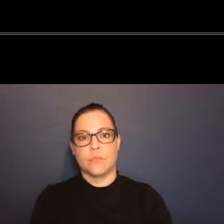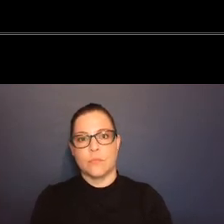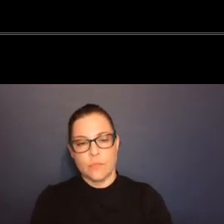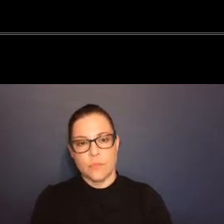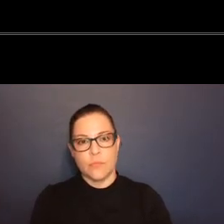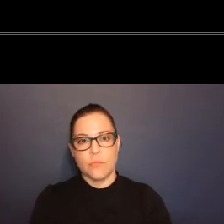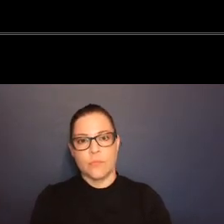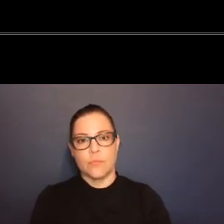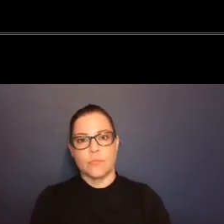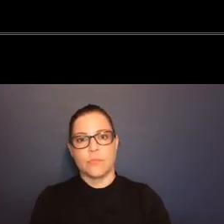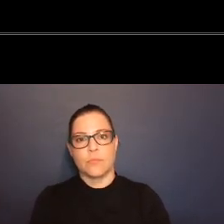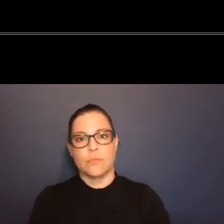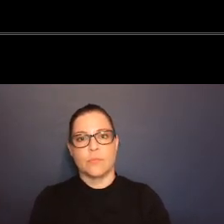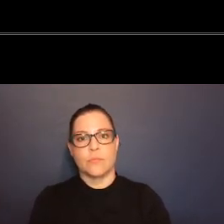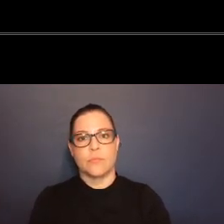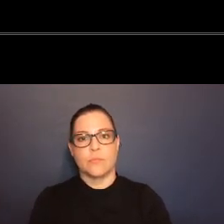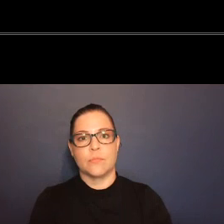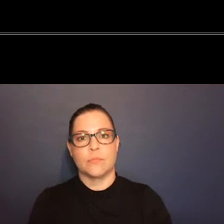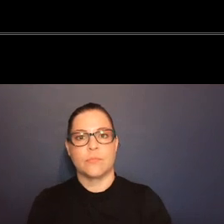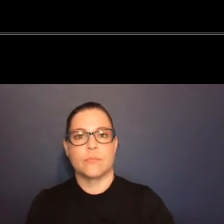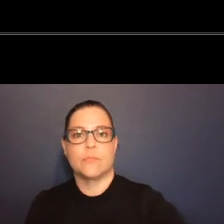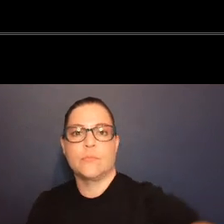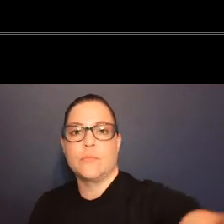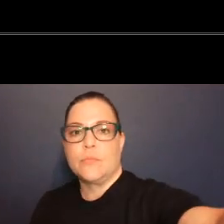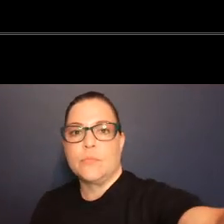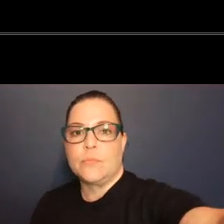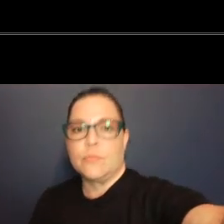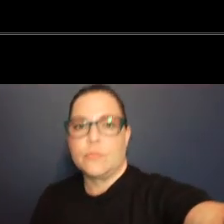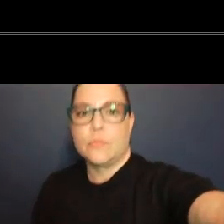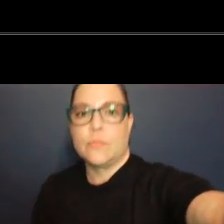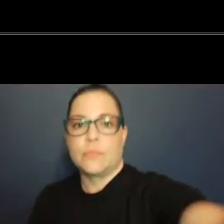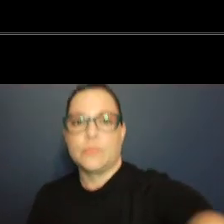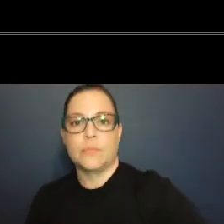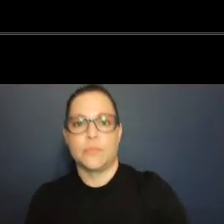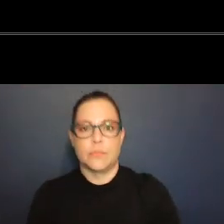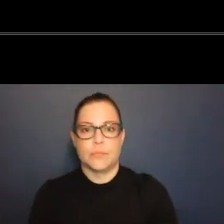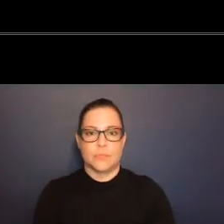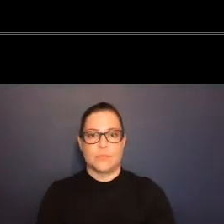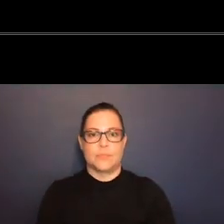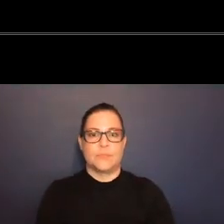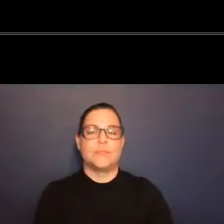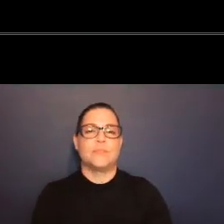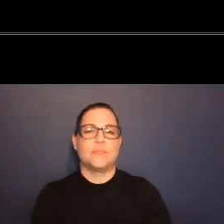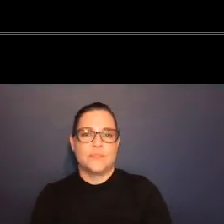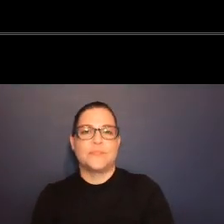review. All right, excellent. I have one more question for you. I think what you're going to say, but